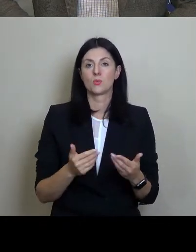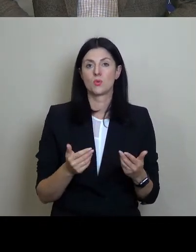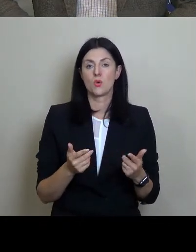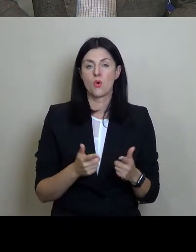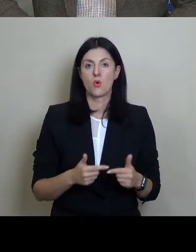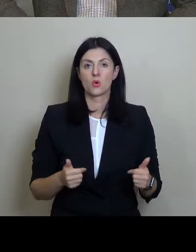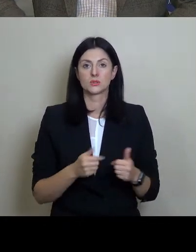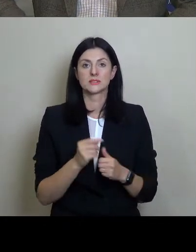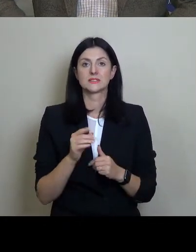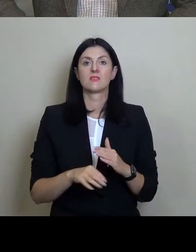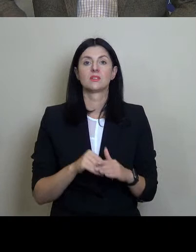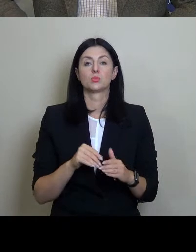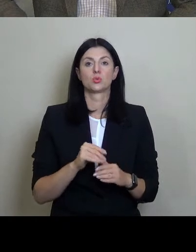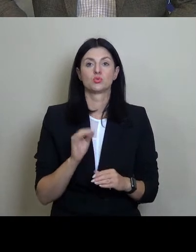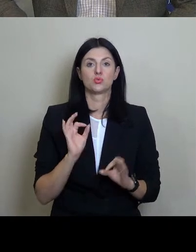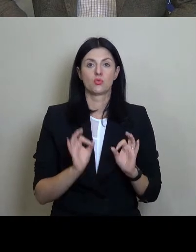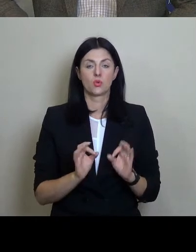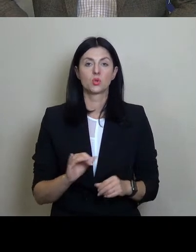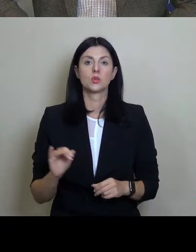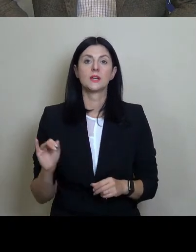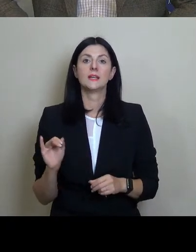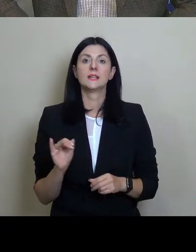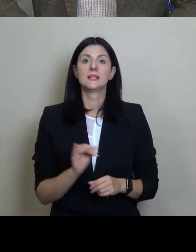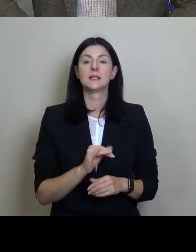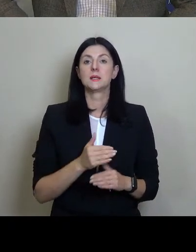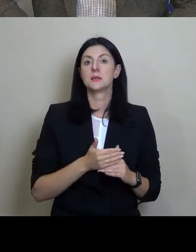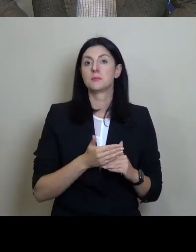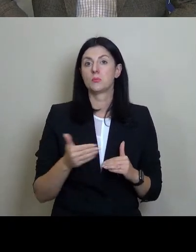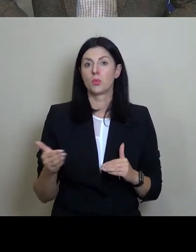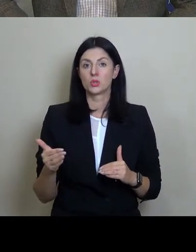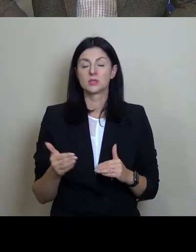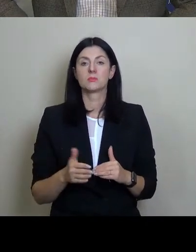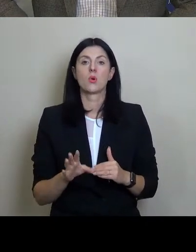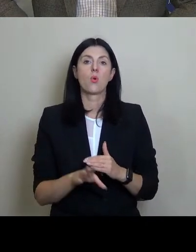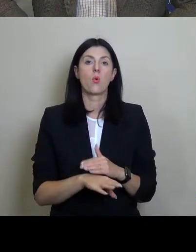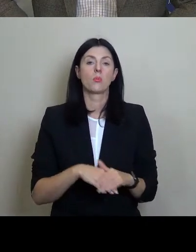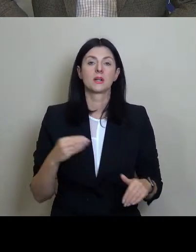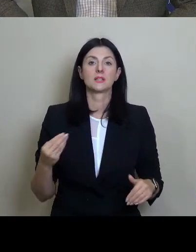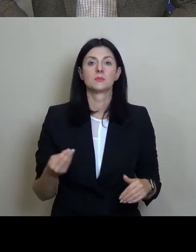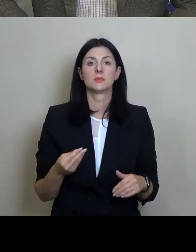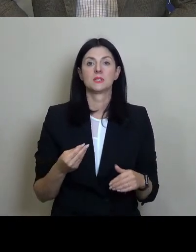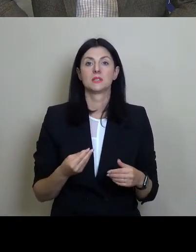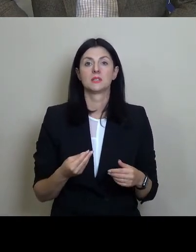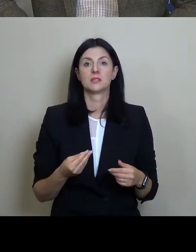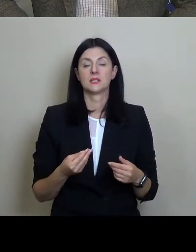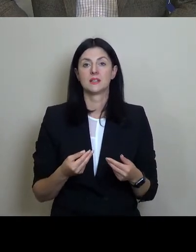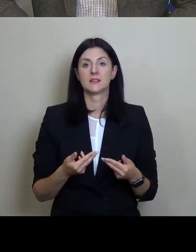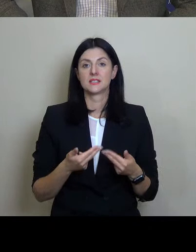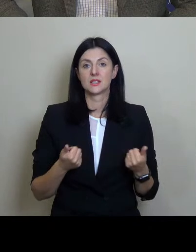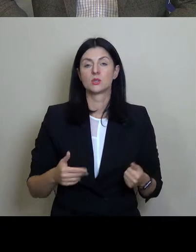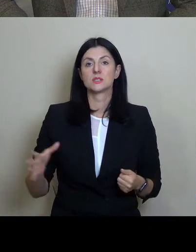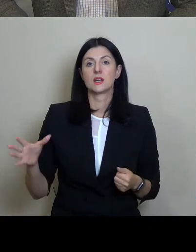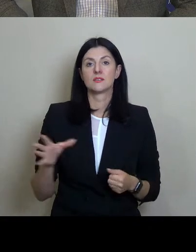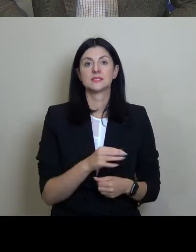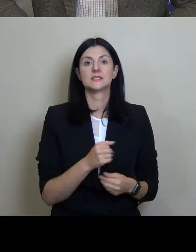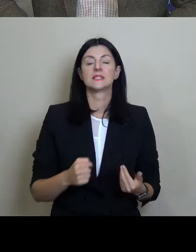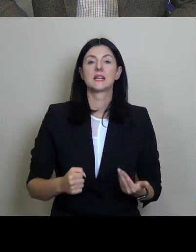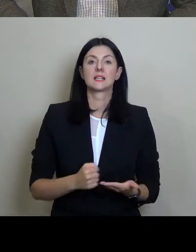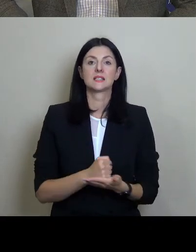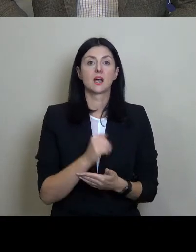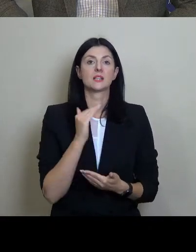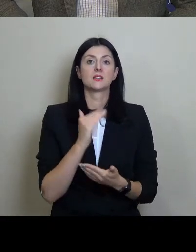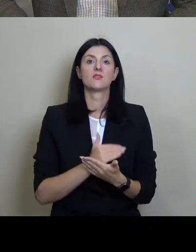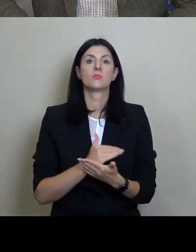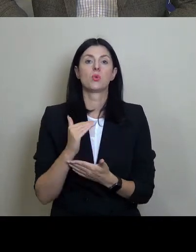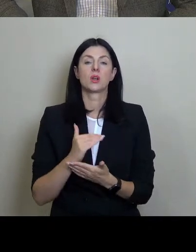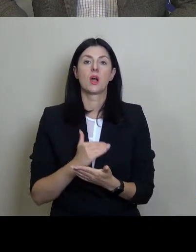uniform multi-mandate constituency by electoral code, and that quota, and then elected are